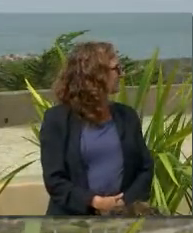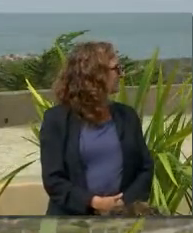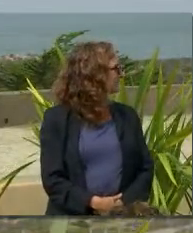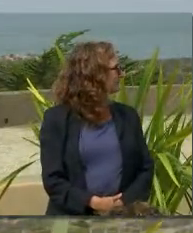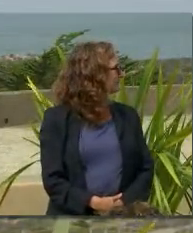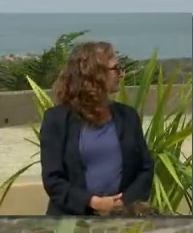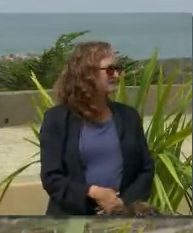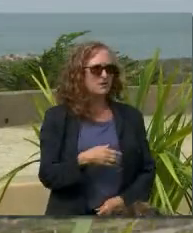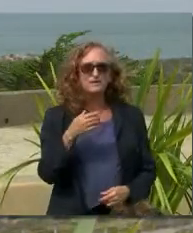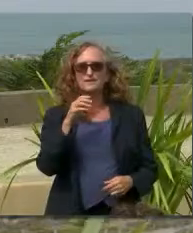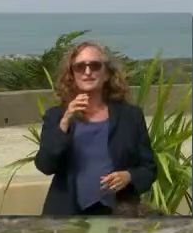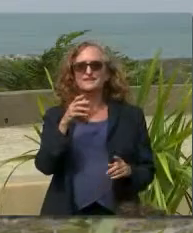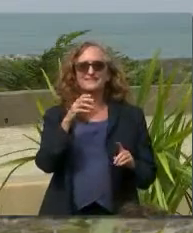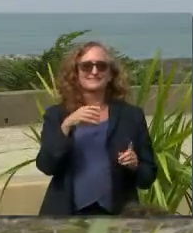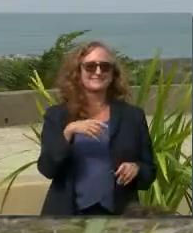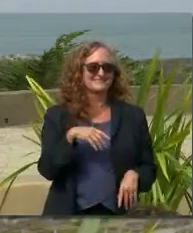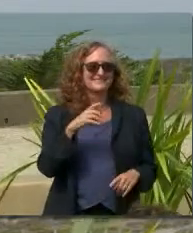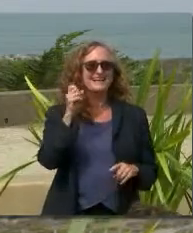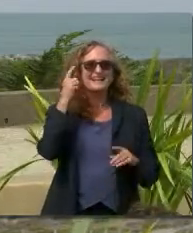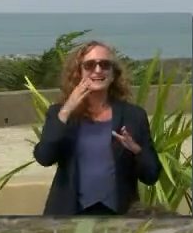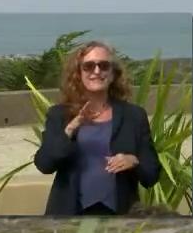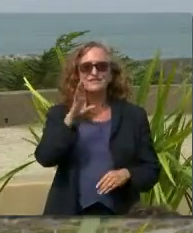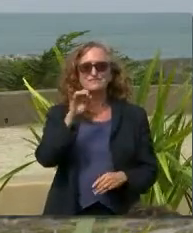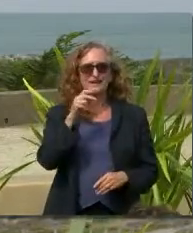signature. Okay.